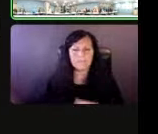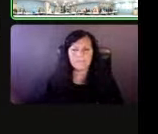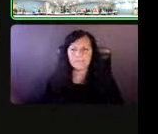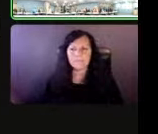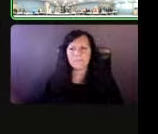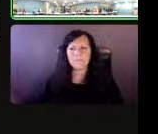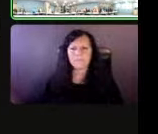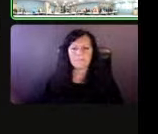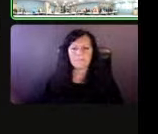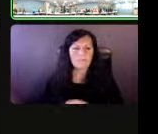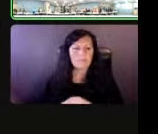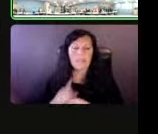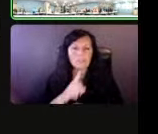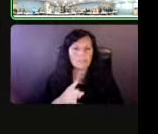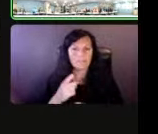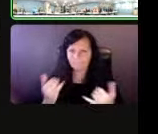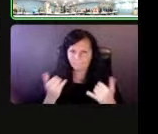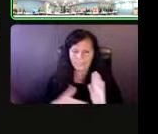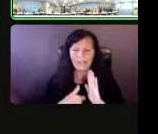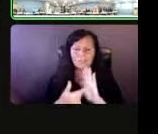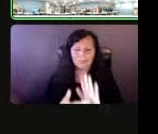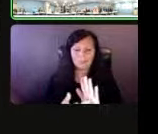Actually, I'm going to show you right now.